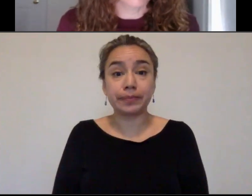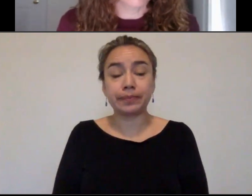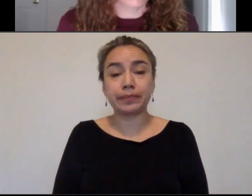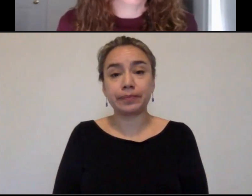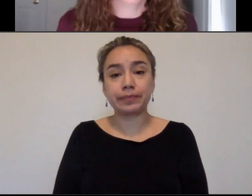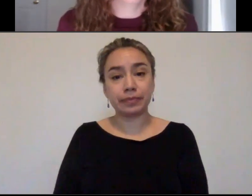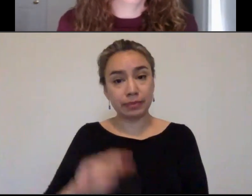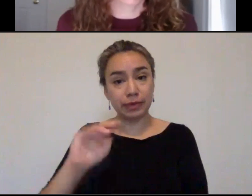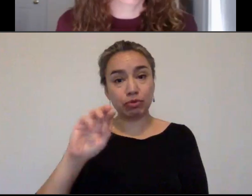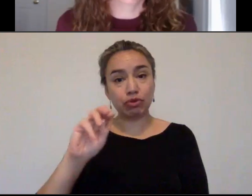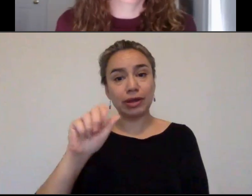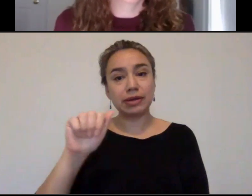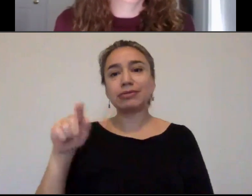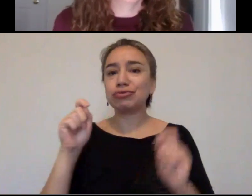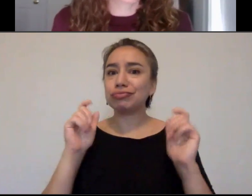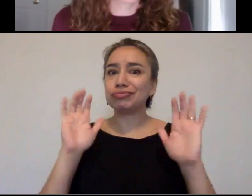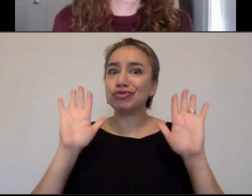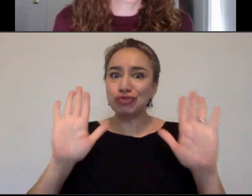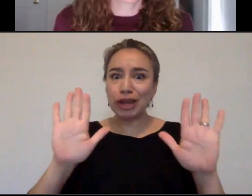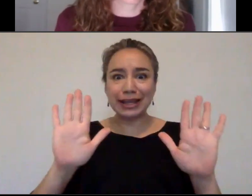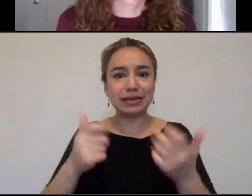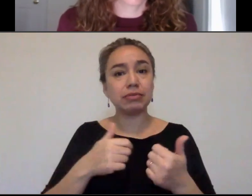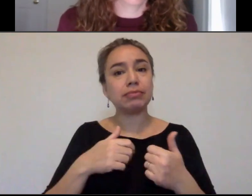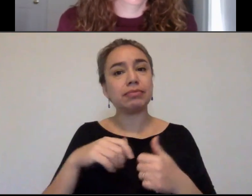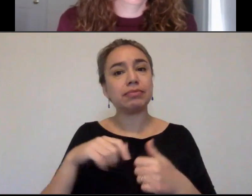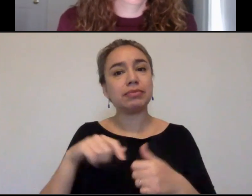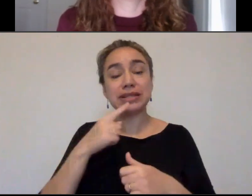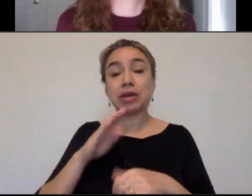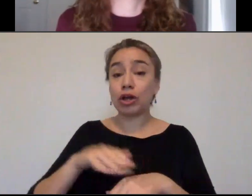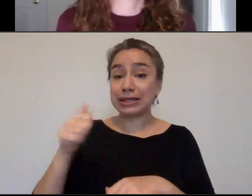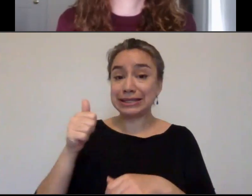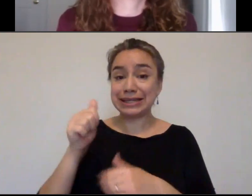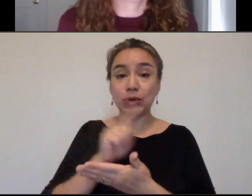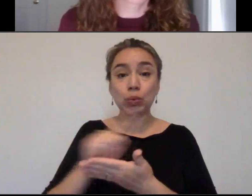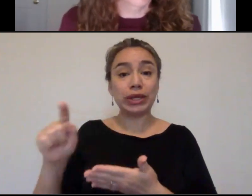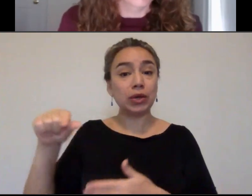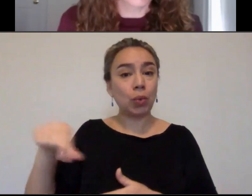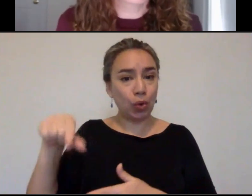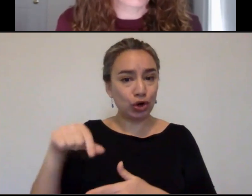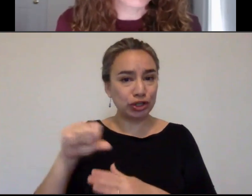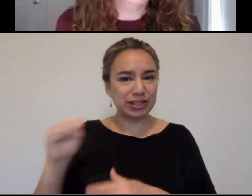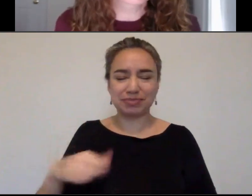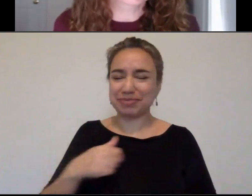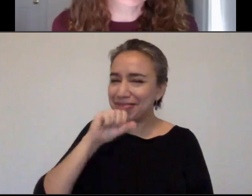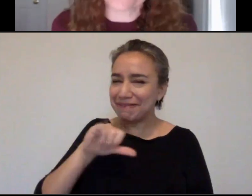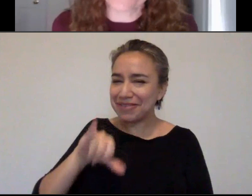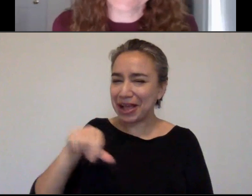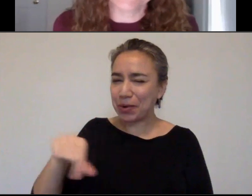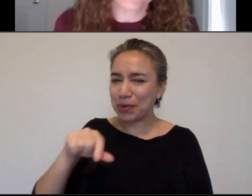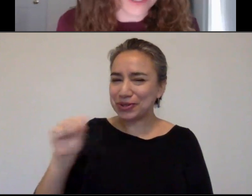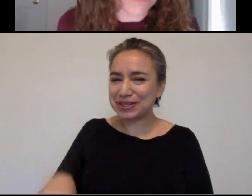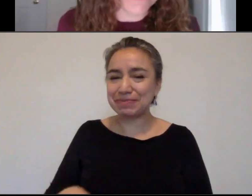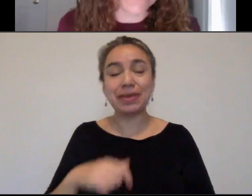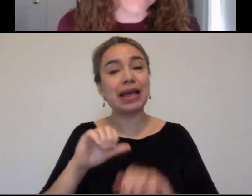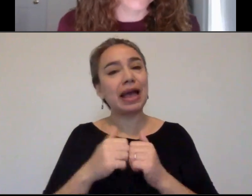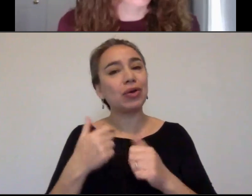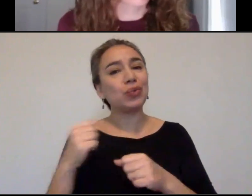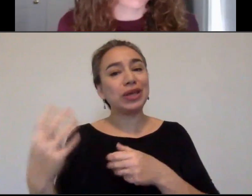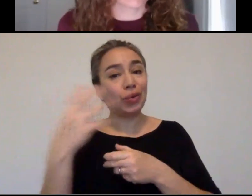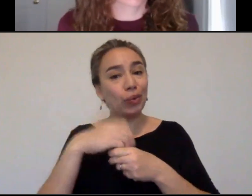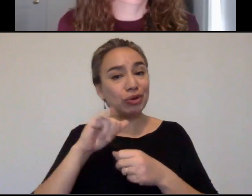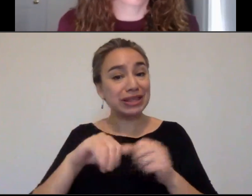Wonderful. We have a question from a speaker. This is, they're on a 10-week quarter system. Oh, the quarter system. How can we incorporate these topics